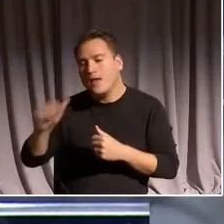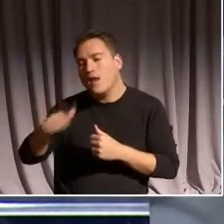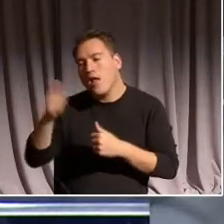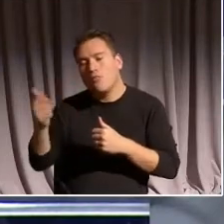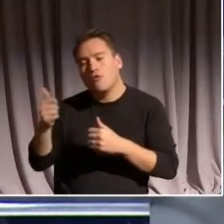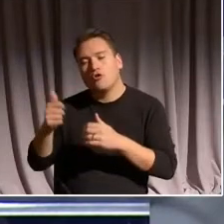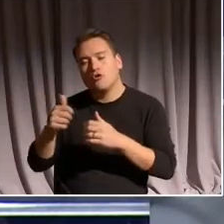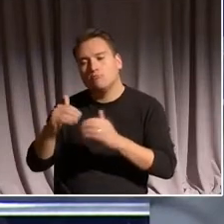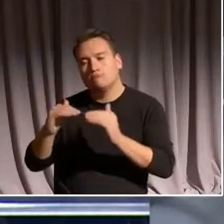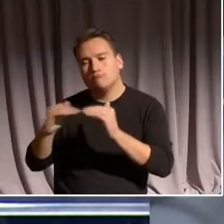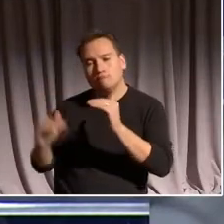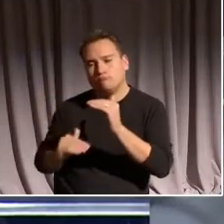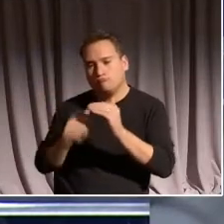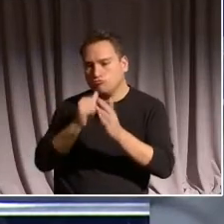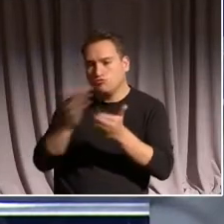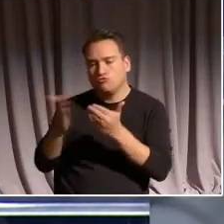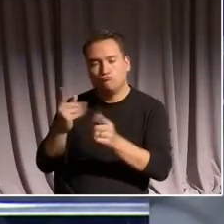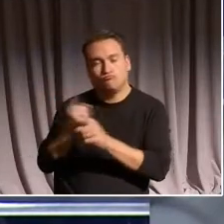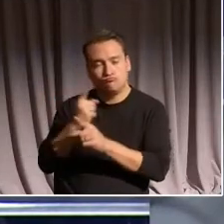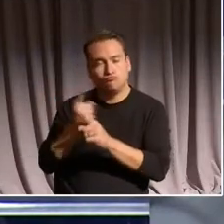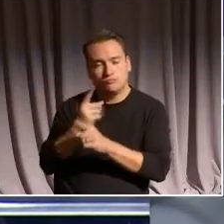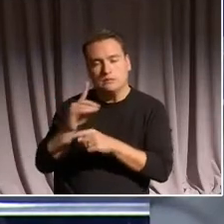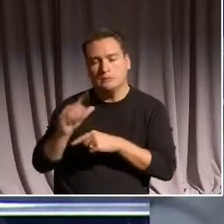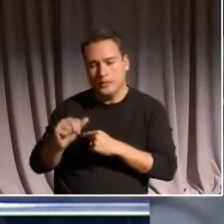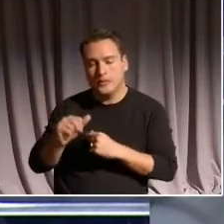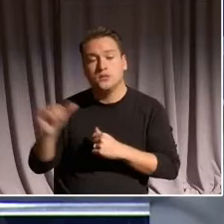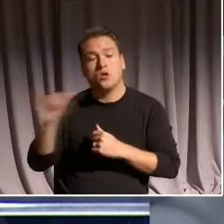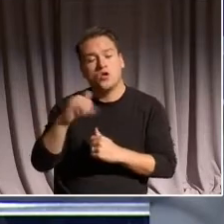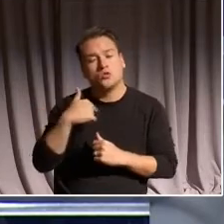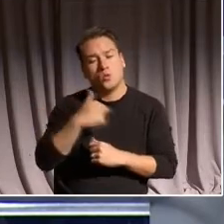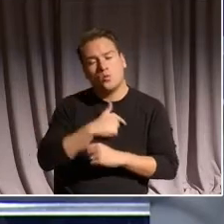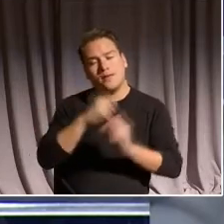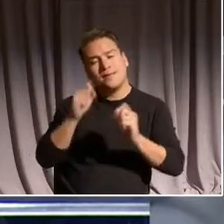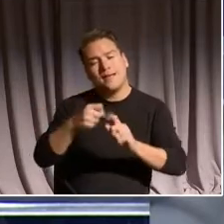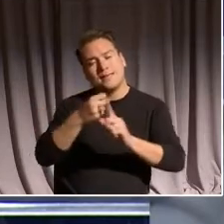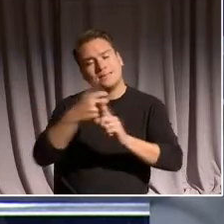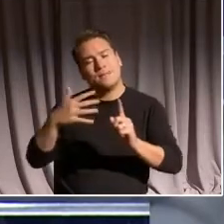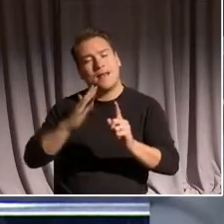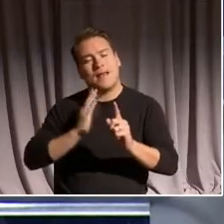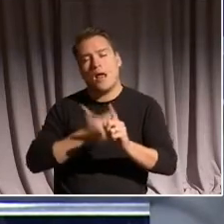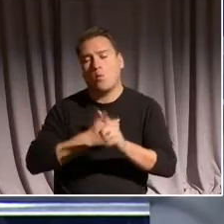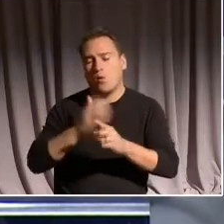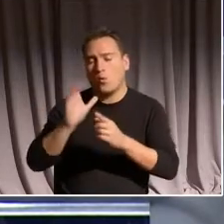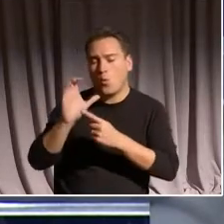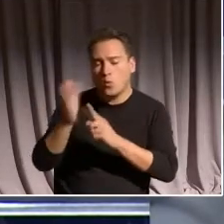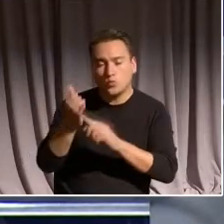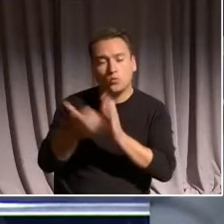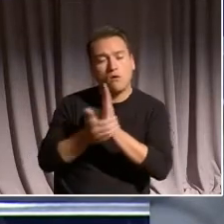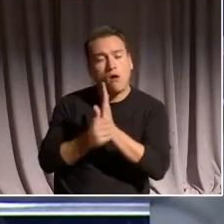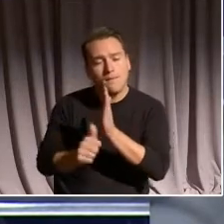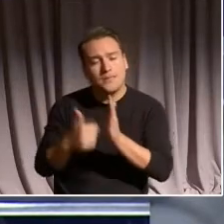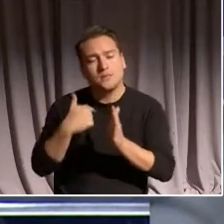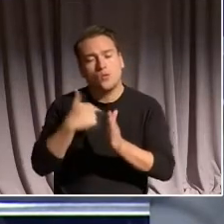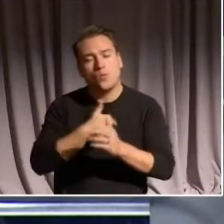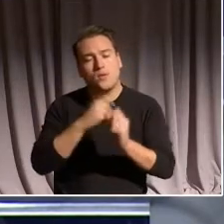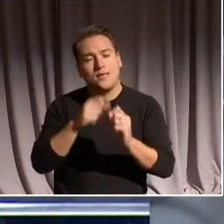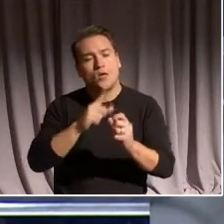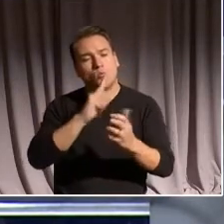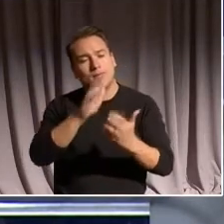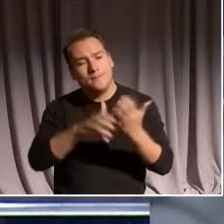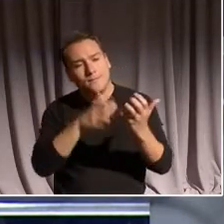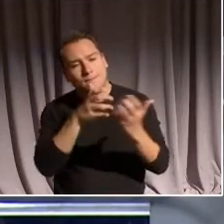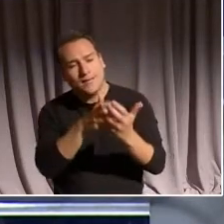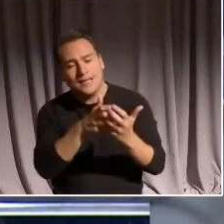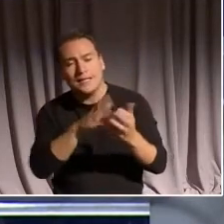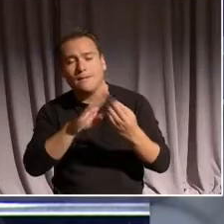disabilities. Also really expand our cultural competencies so that we can really meet the community